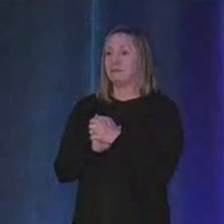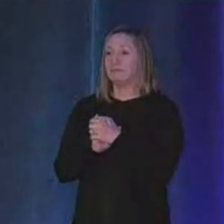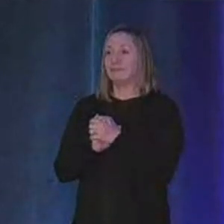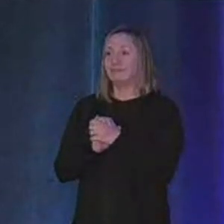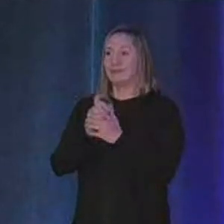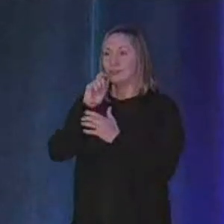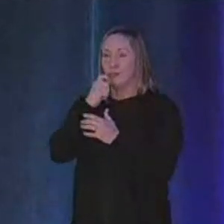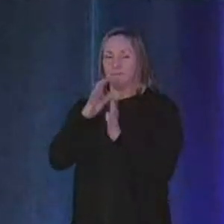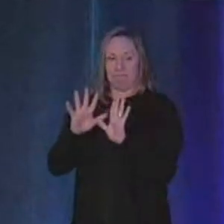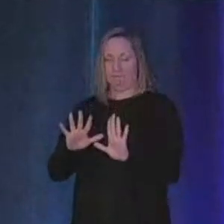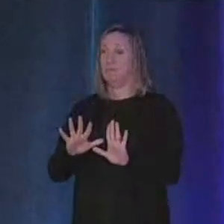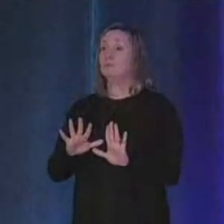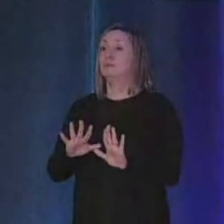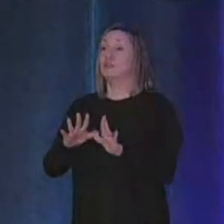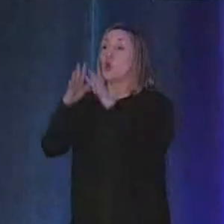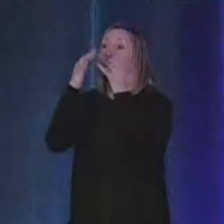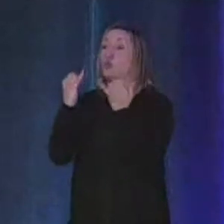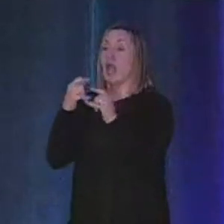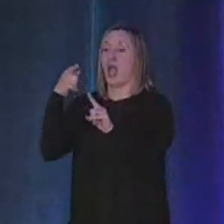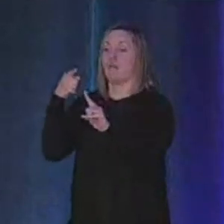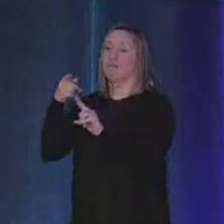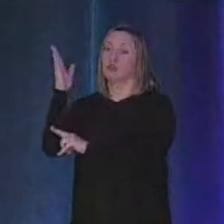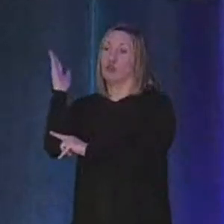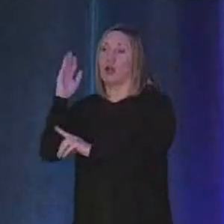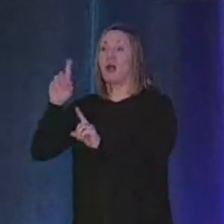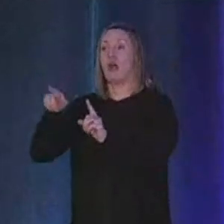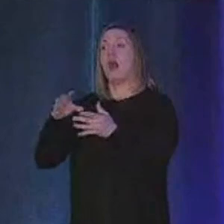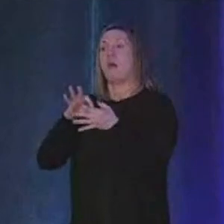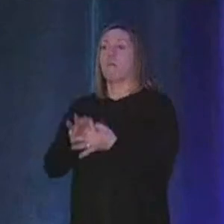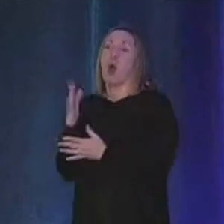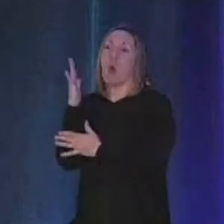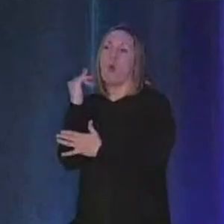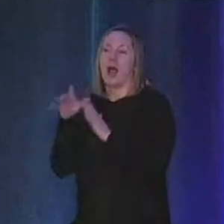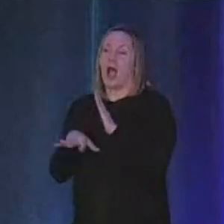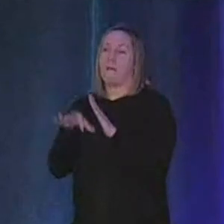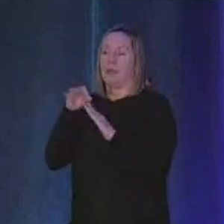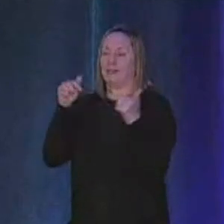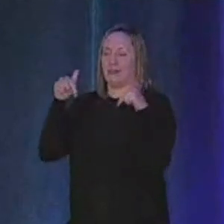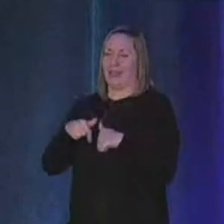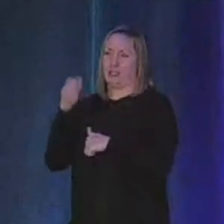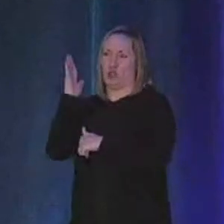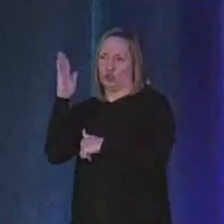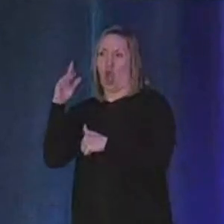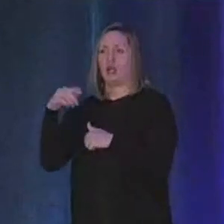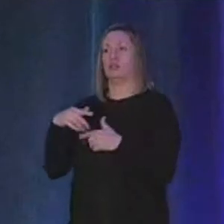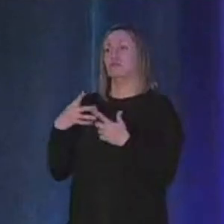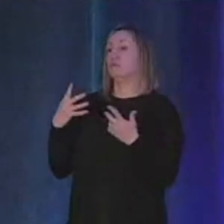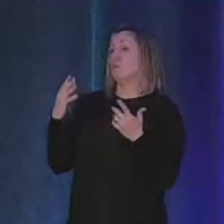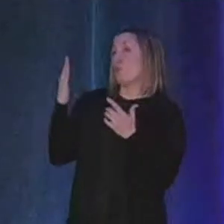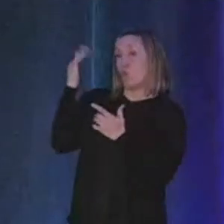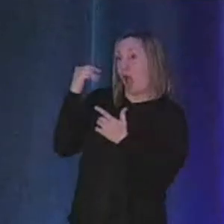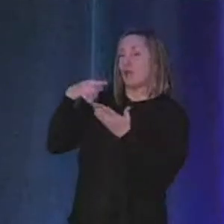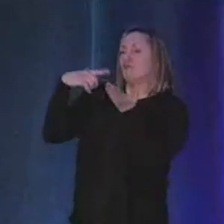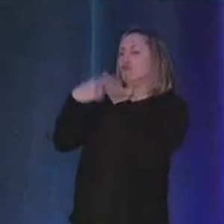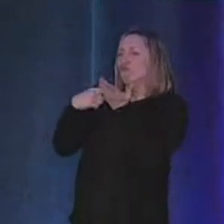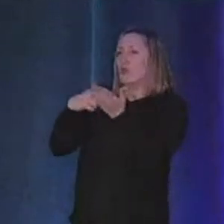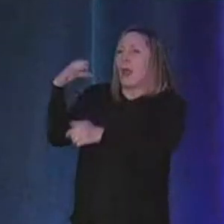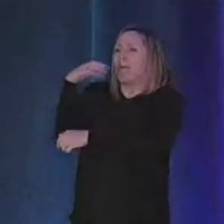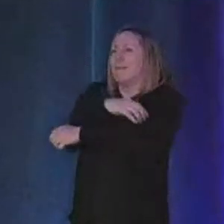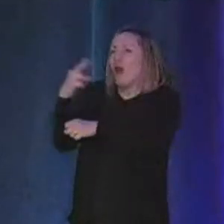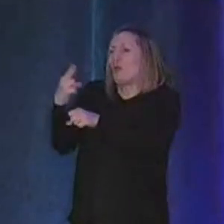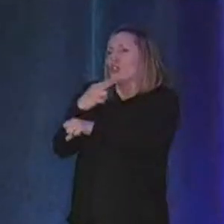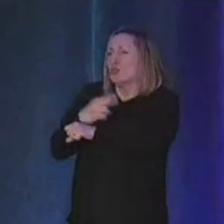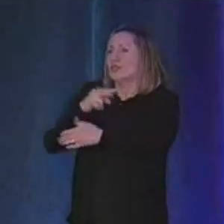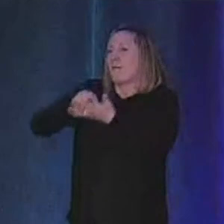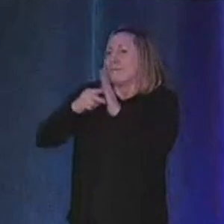Cool. So today I'm going to talk about why I picked this talk, do a little discussion about like what a power user is and what their persona